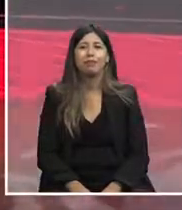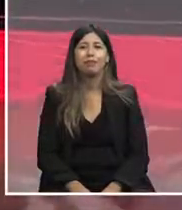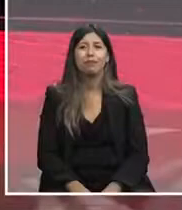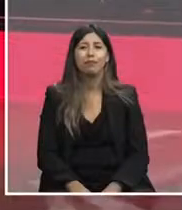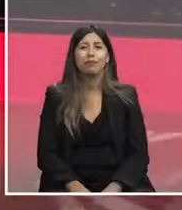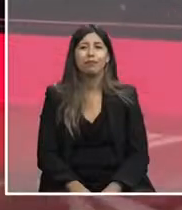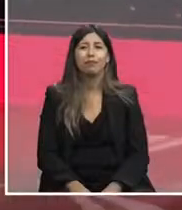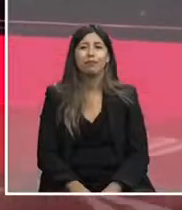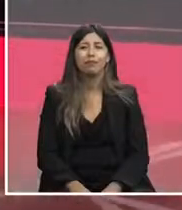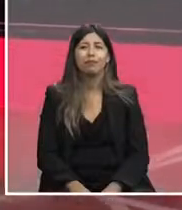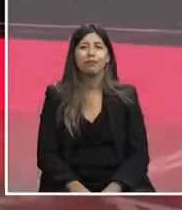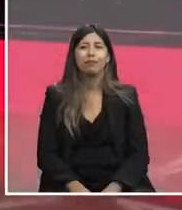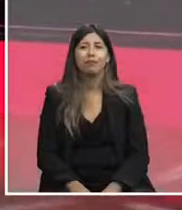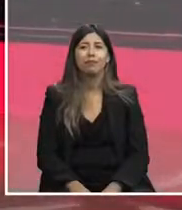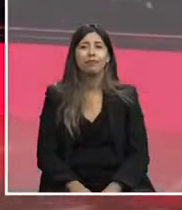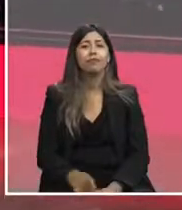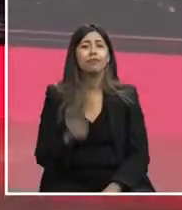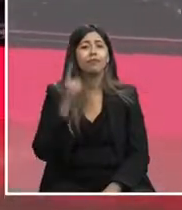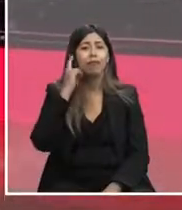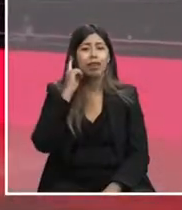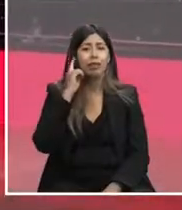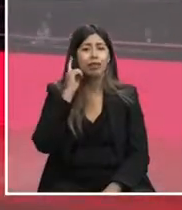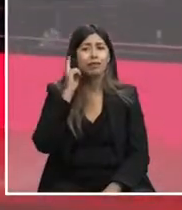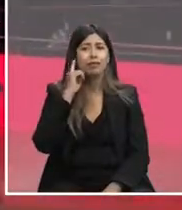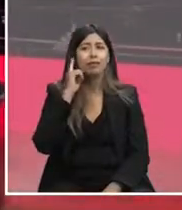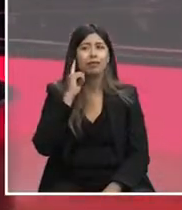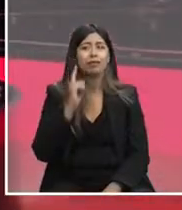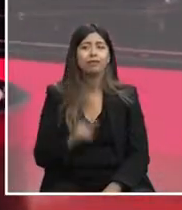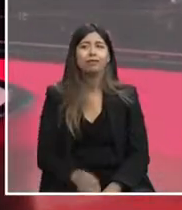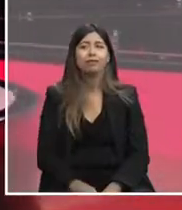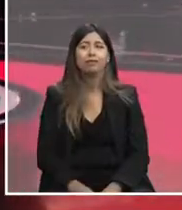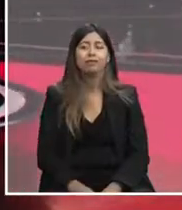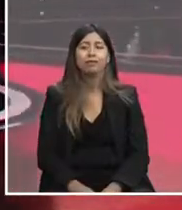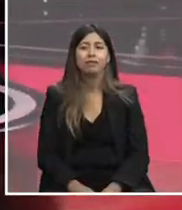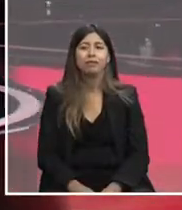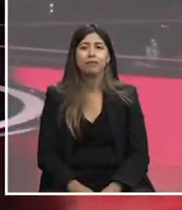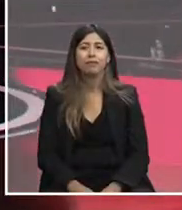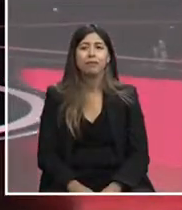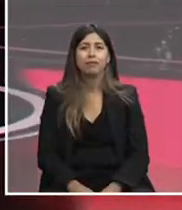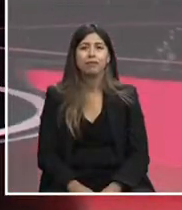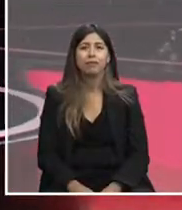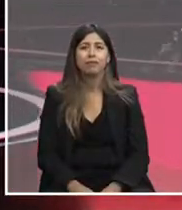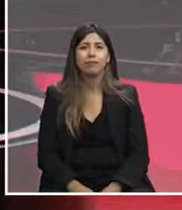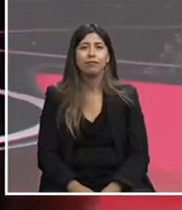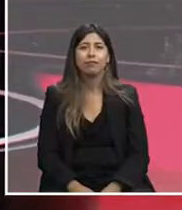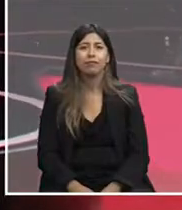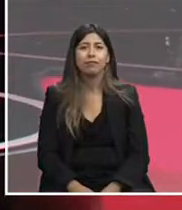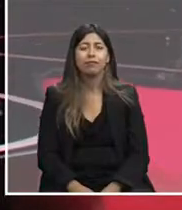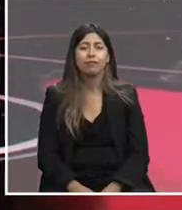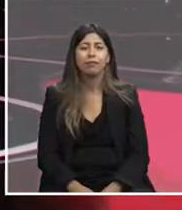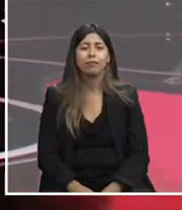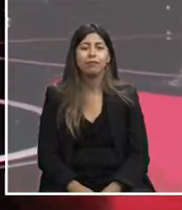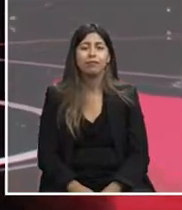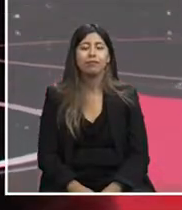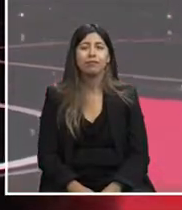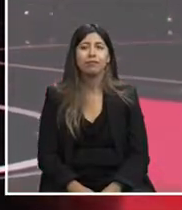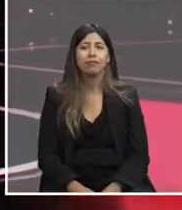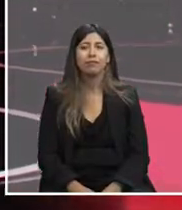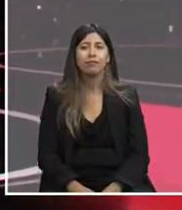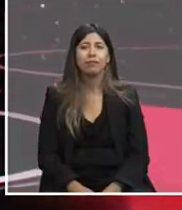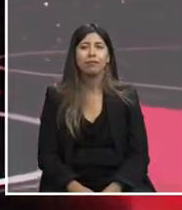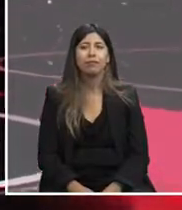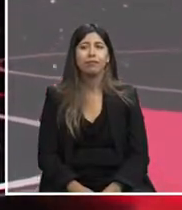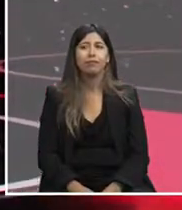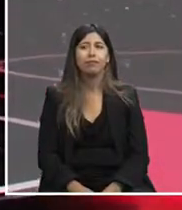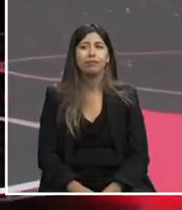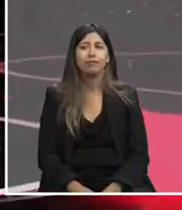todas de seguro leer para poder entender mejor esta idea tuya sobre la seguridad existencial que nos comentaste ahora